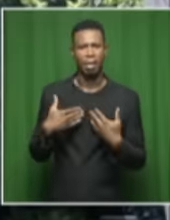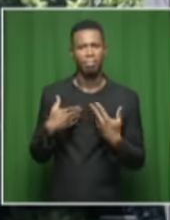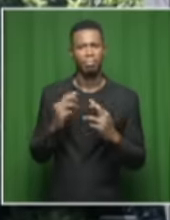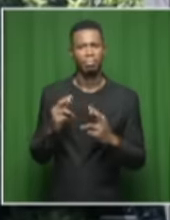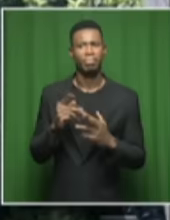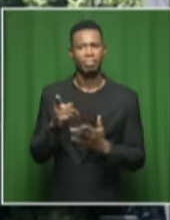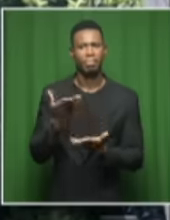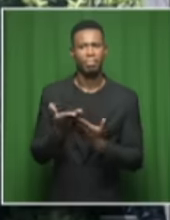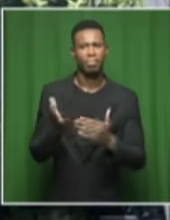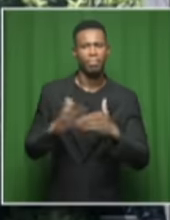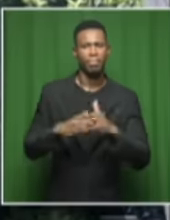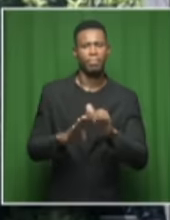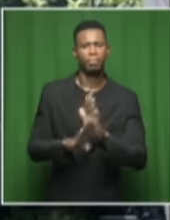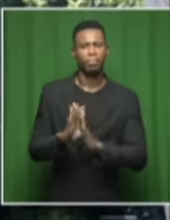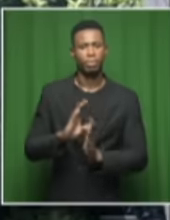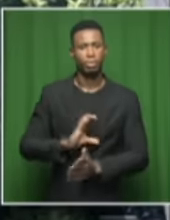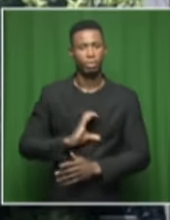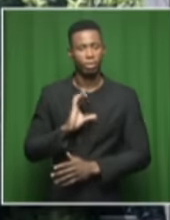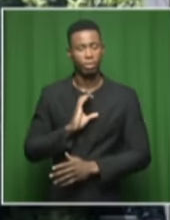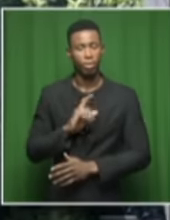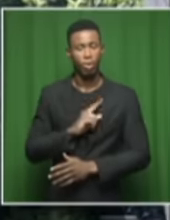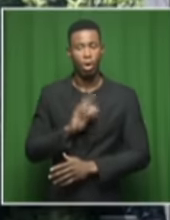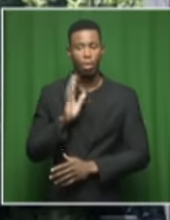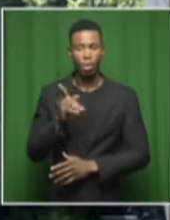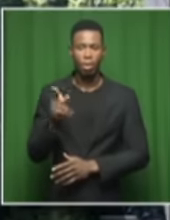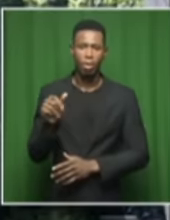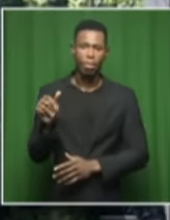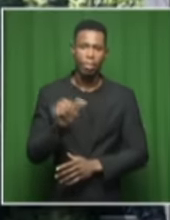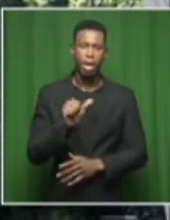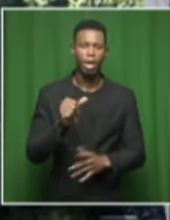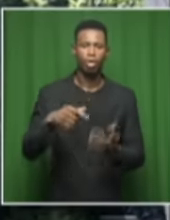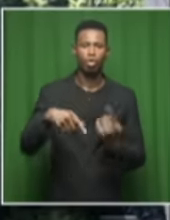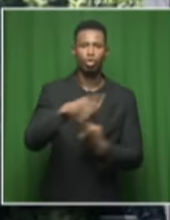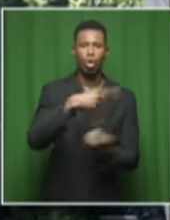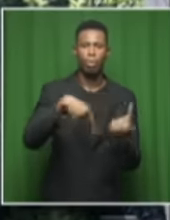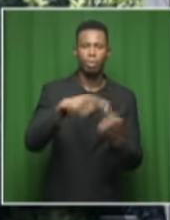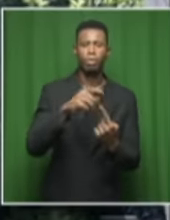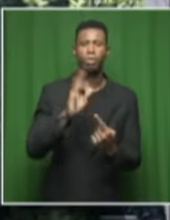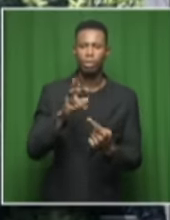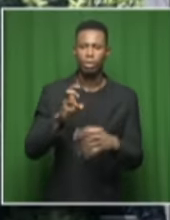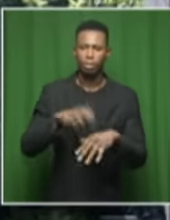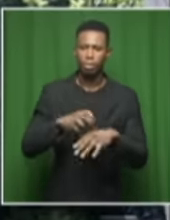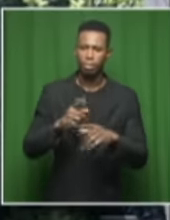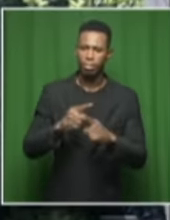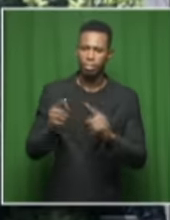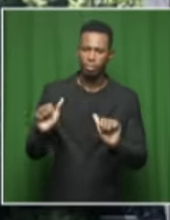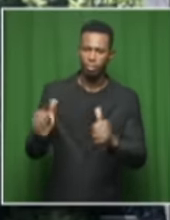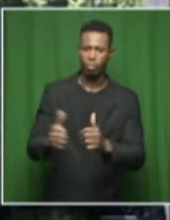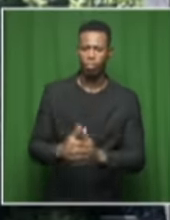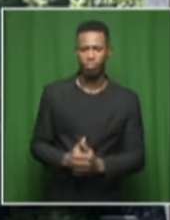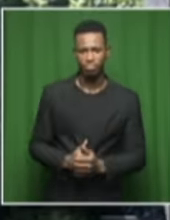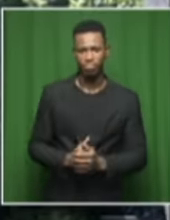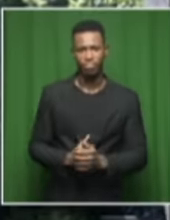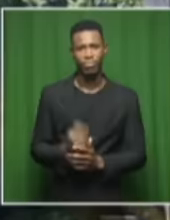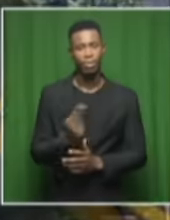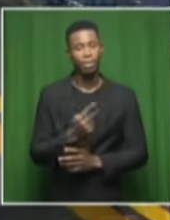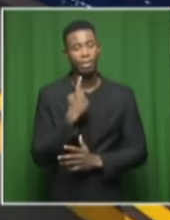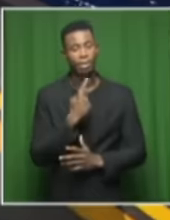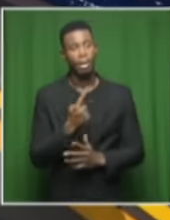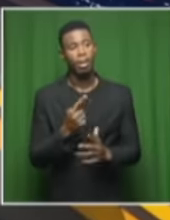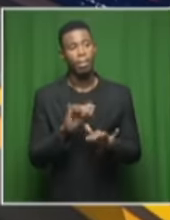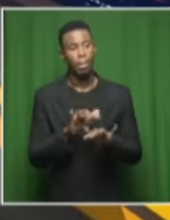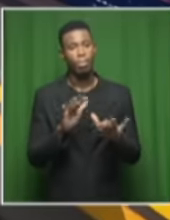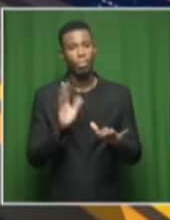up there, because he'll be heading back to the Stormers and they'll need him to be playing well again. And you speak about people heading back